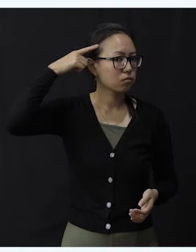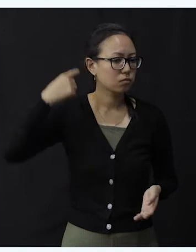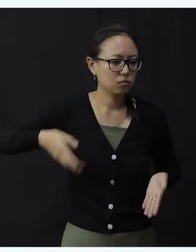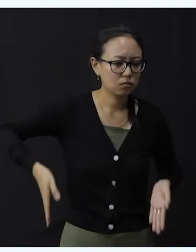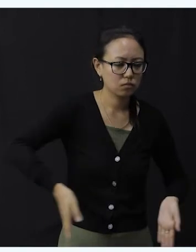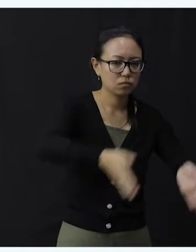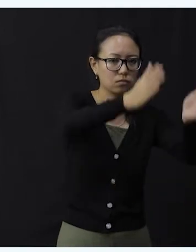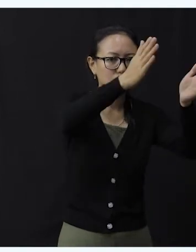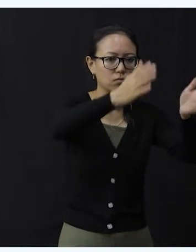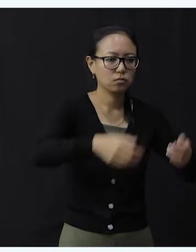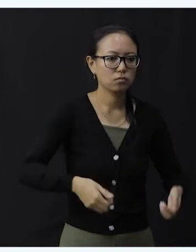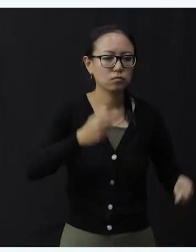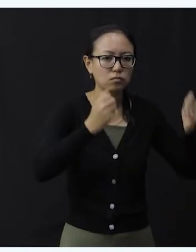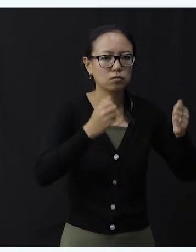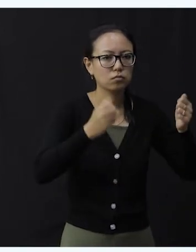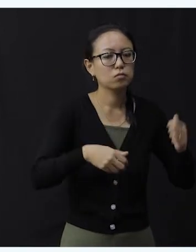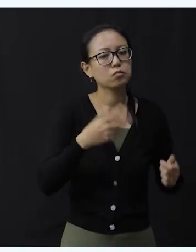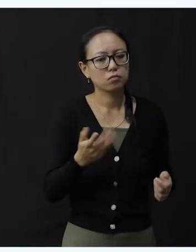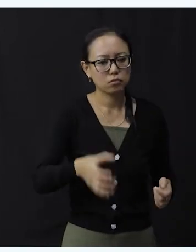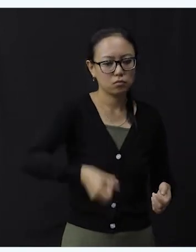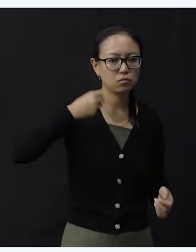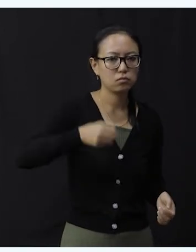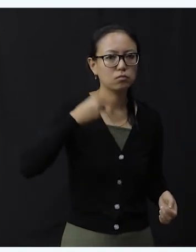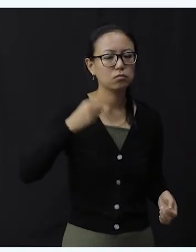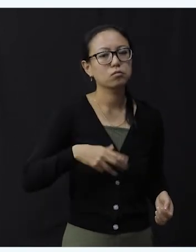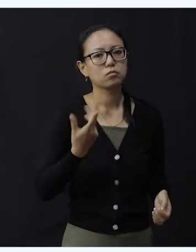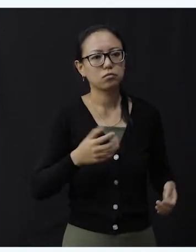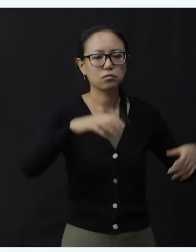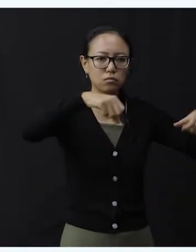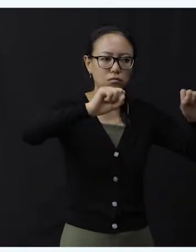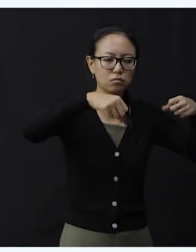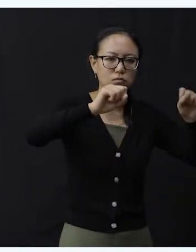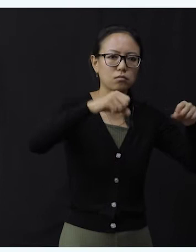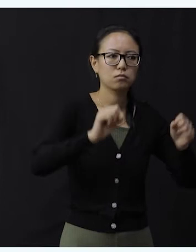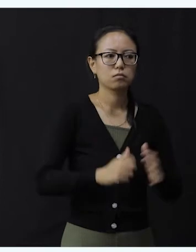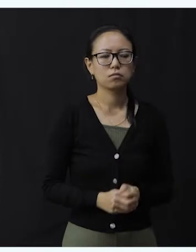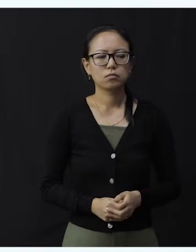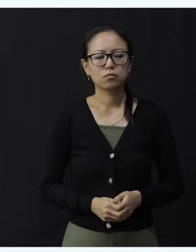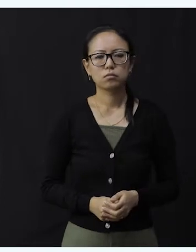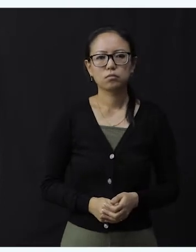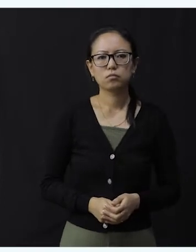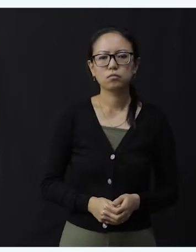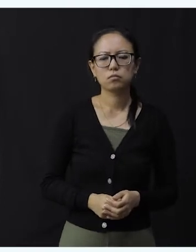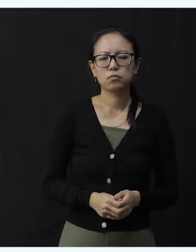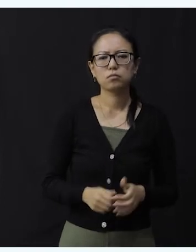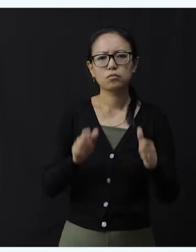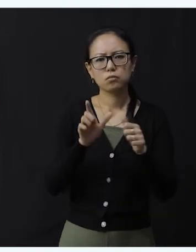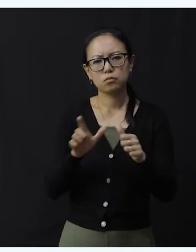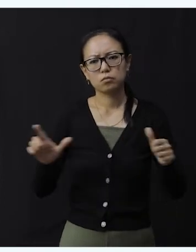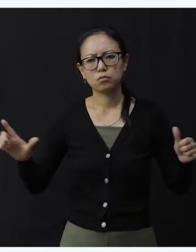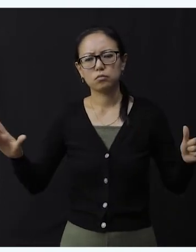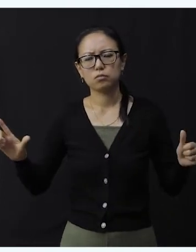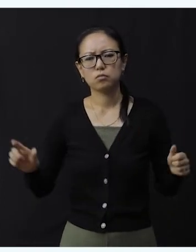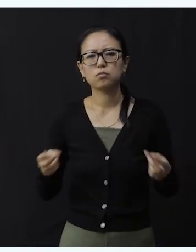a cycle or a bus riding on the road, moving on the road. So all these